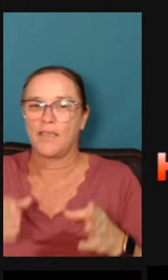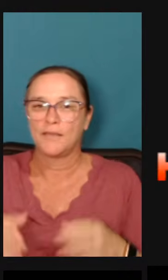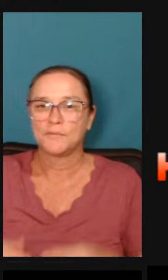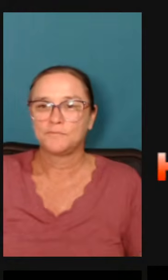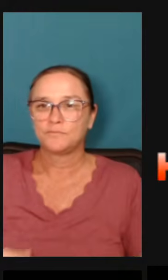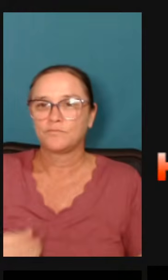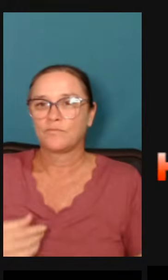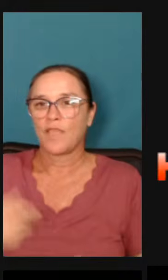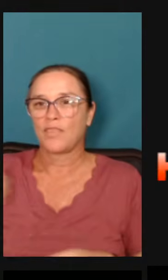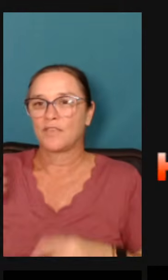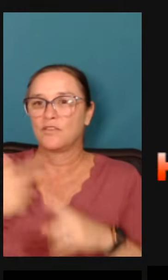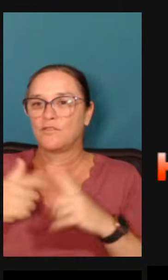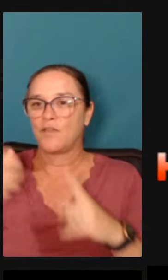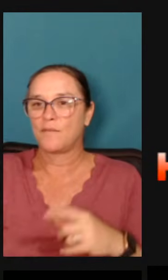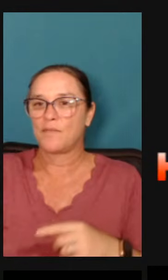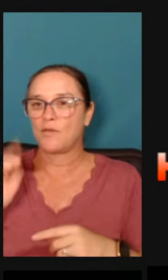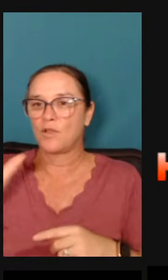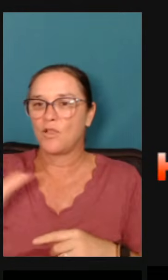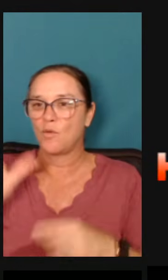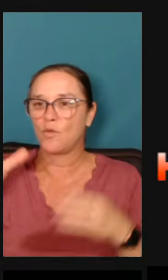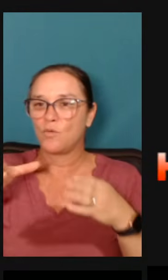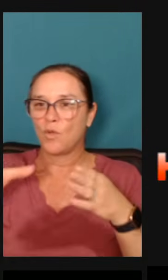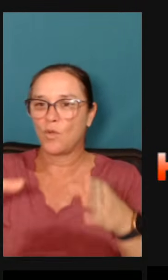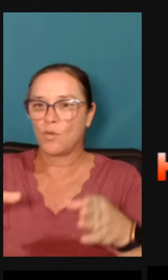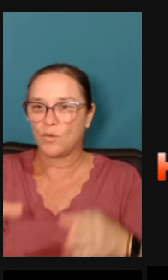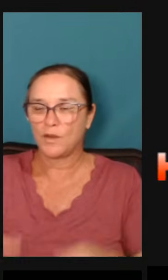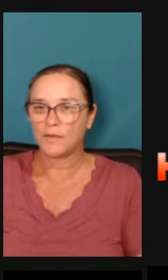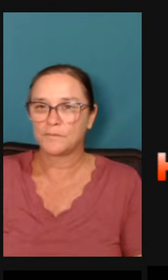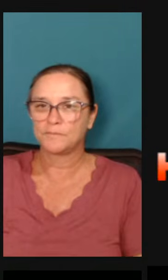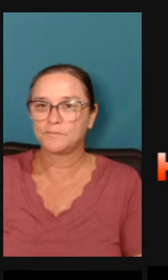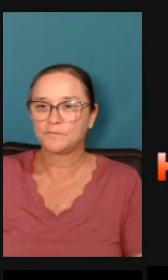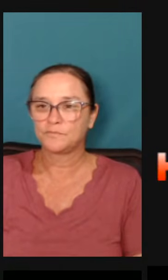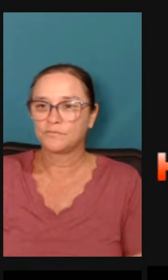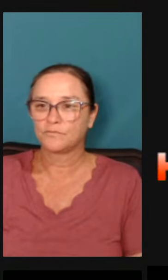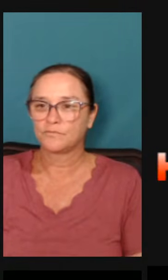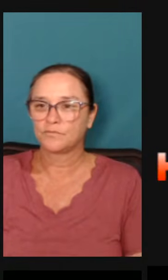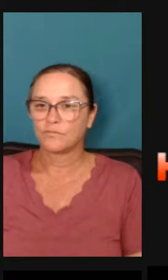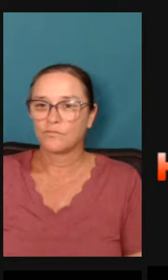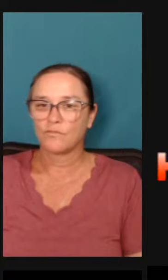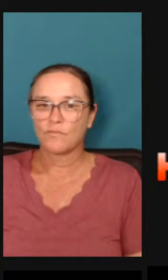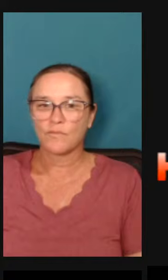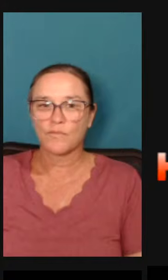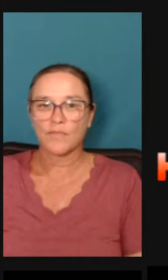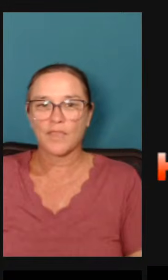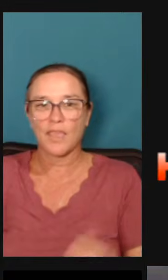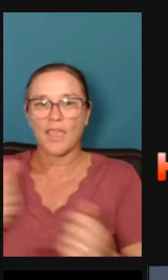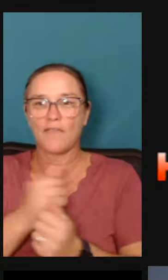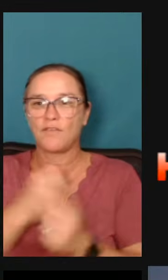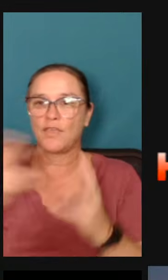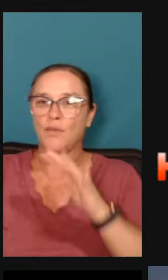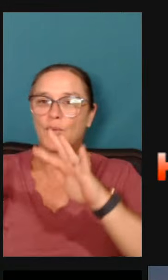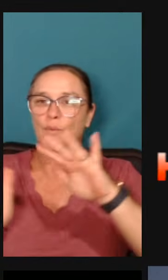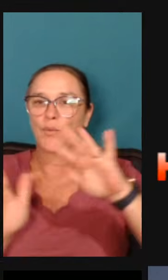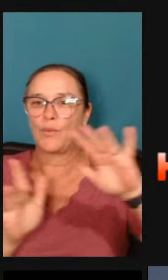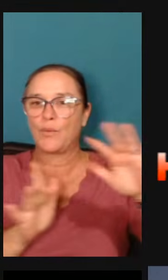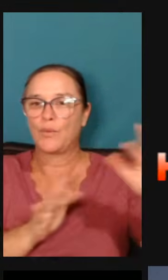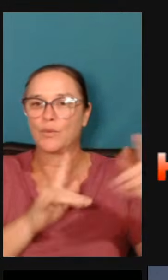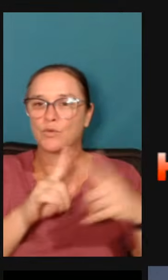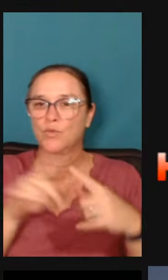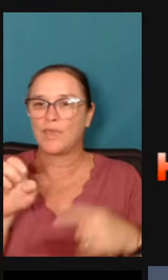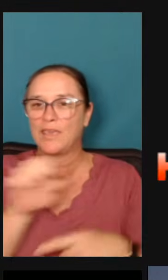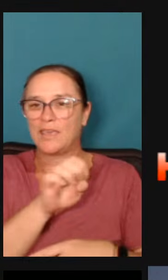Loa Road, another one here, and we can just everything kind of blowing to the east.